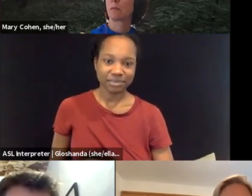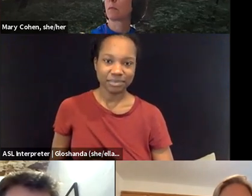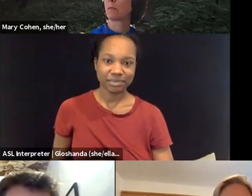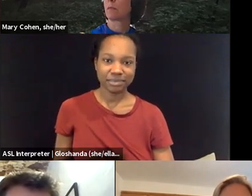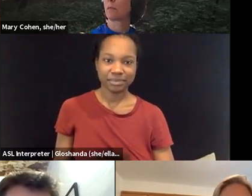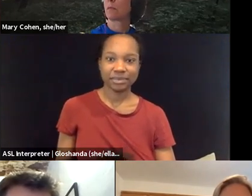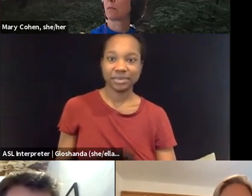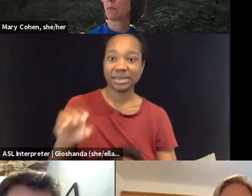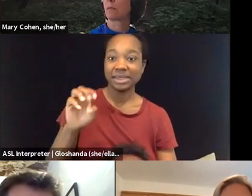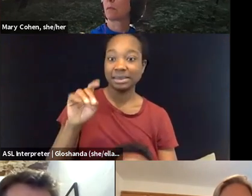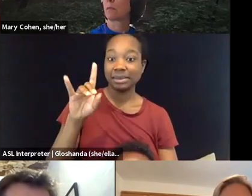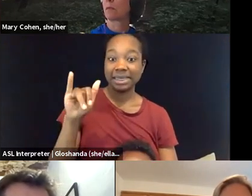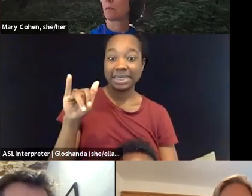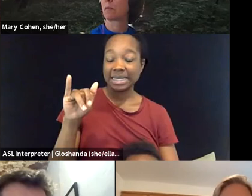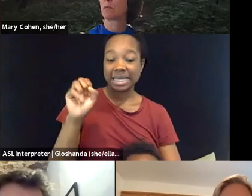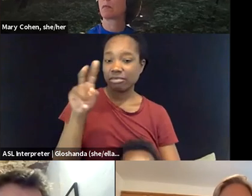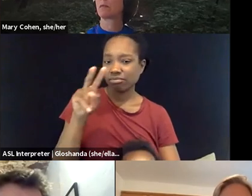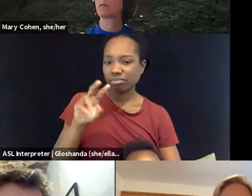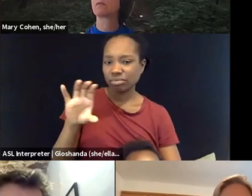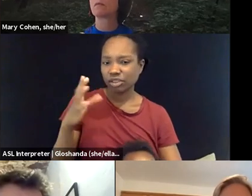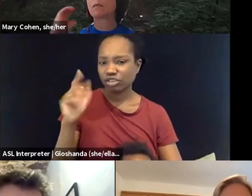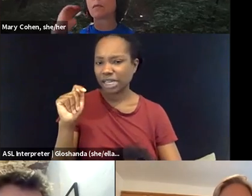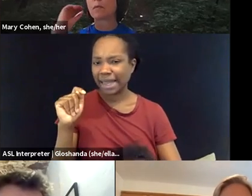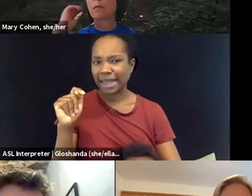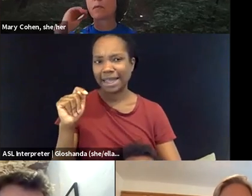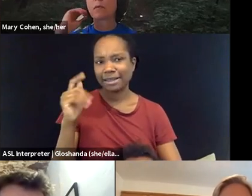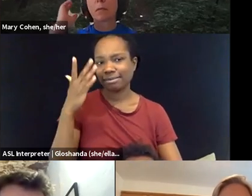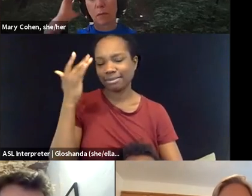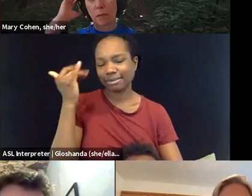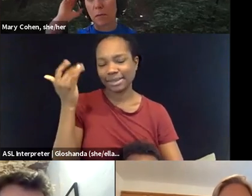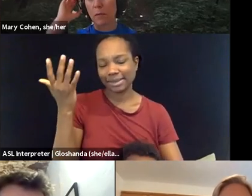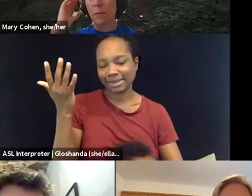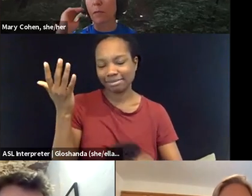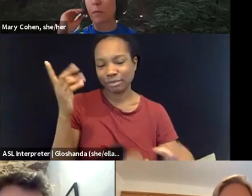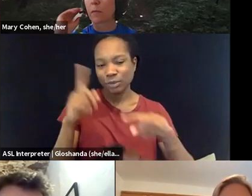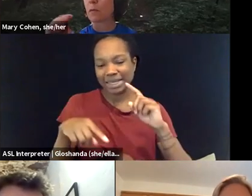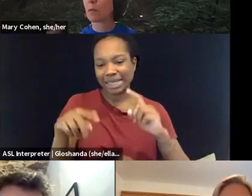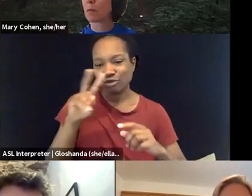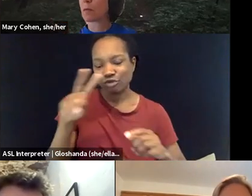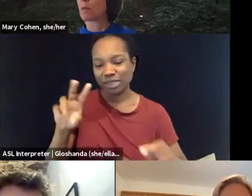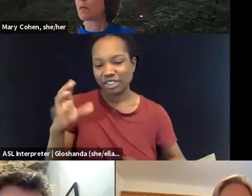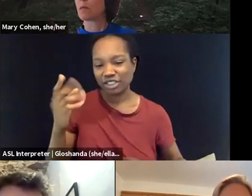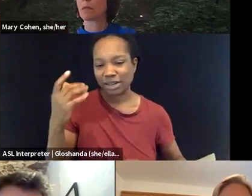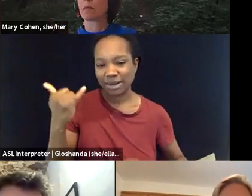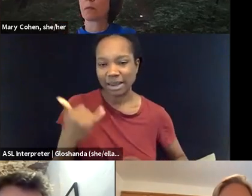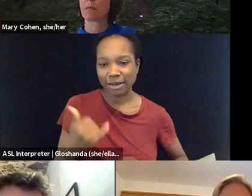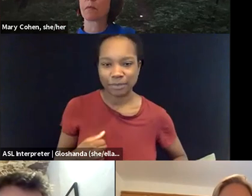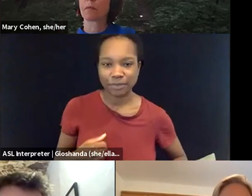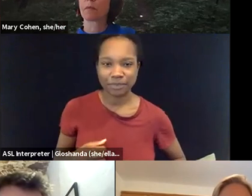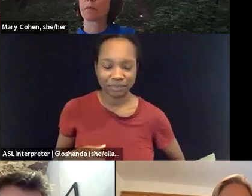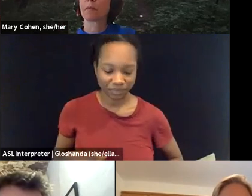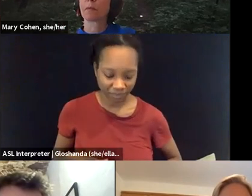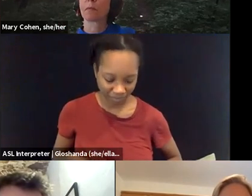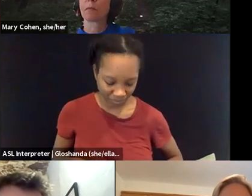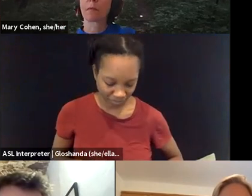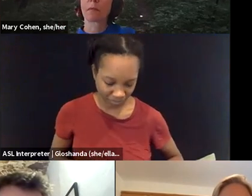Emily or someone could, if there's anything in the chat, you could read it, just because we can't really read it right now. But if not, that's cool. We could